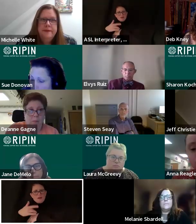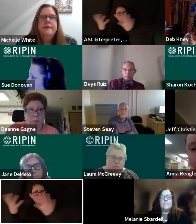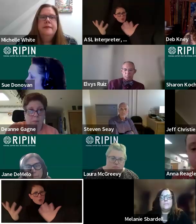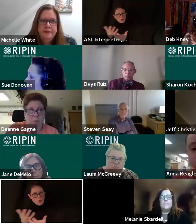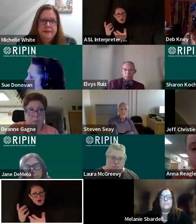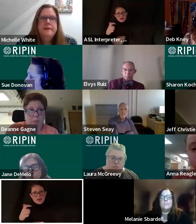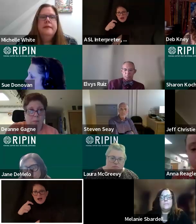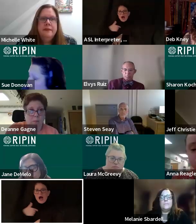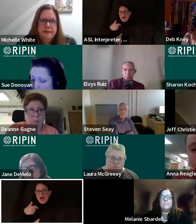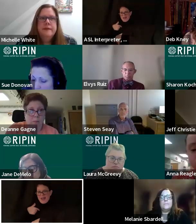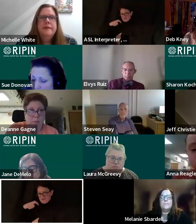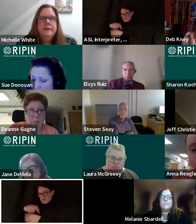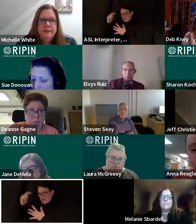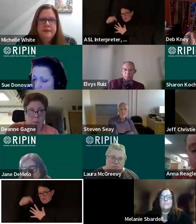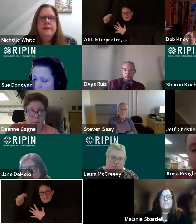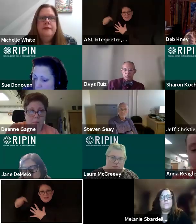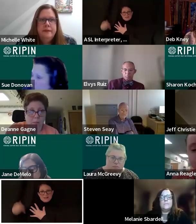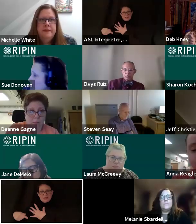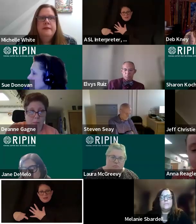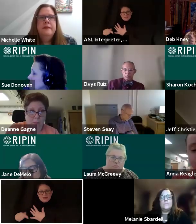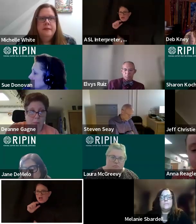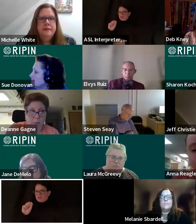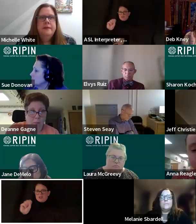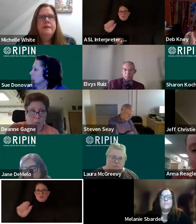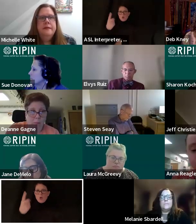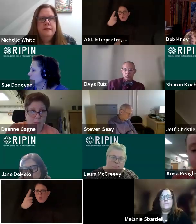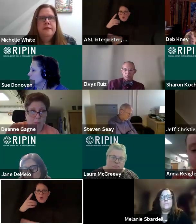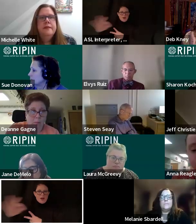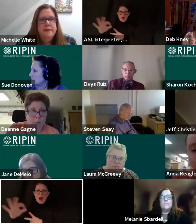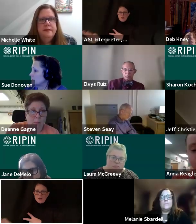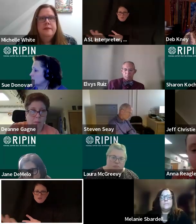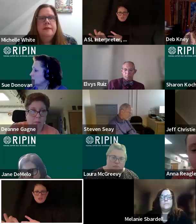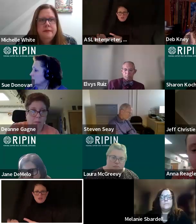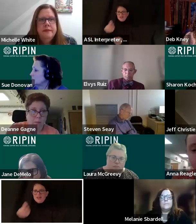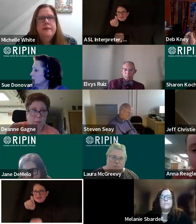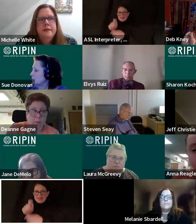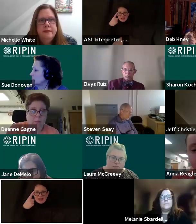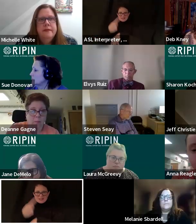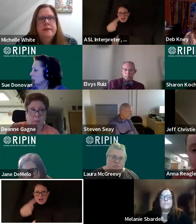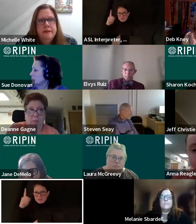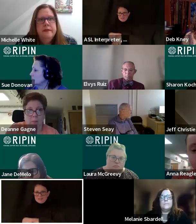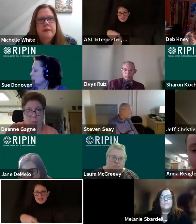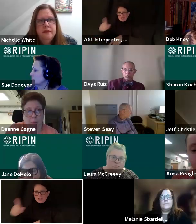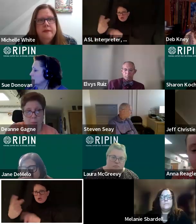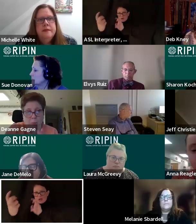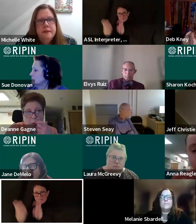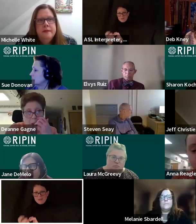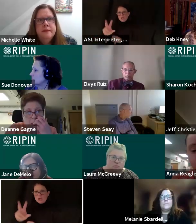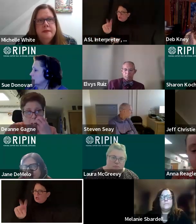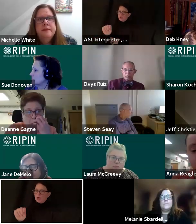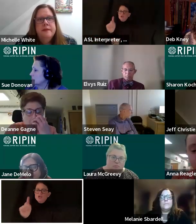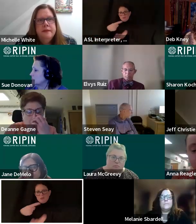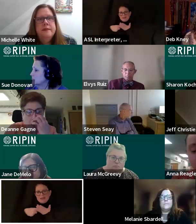These are times that I have, not just giving somebody, this is the exact time that we're going to meet. It should